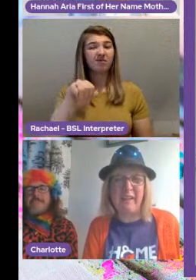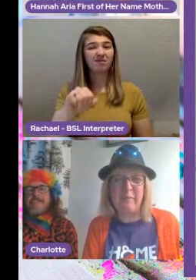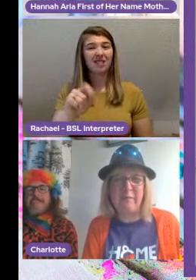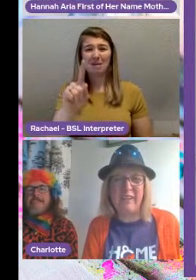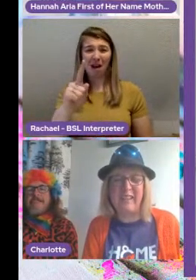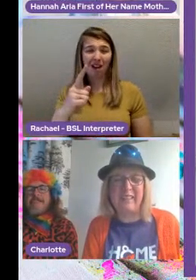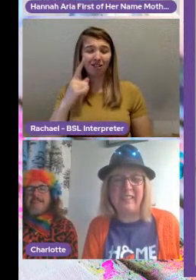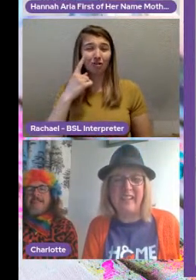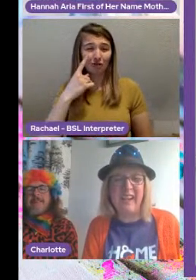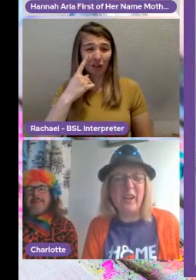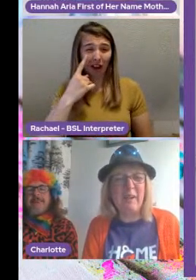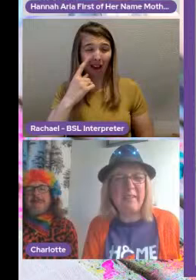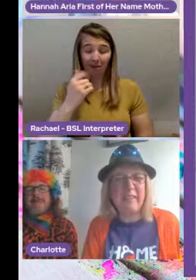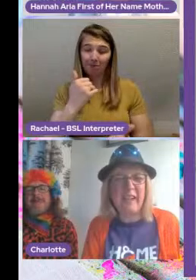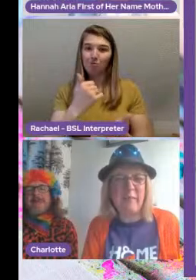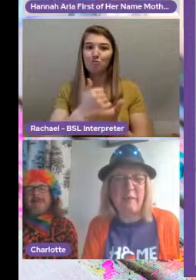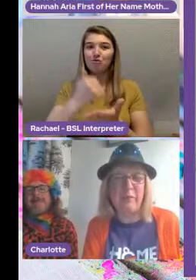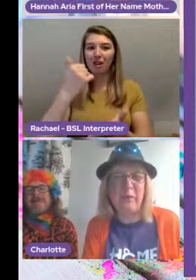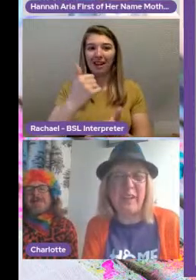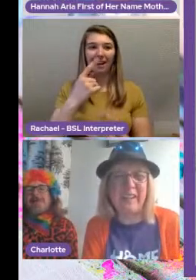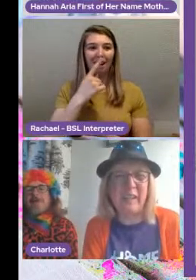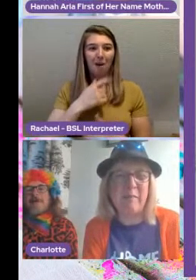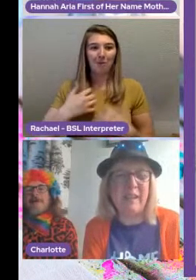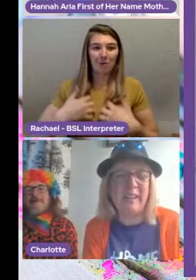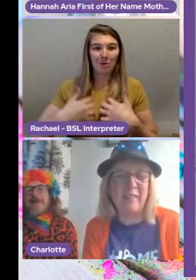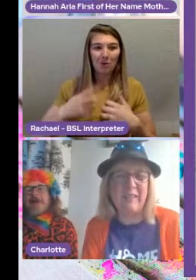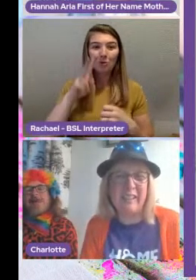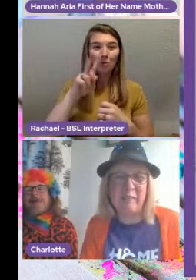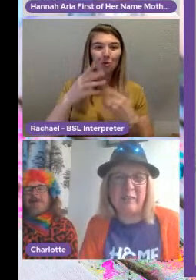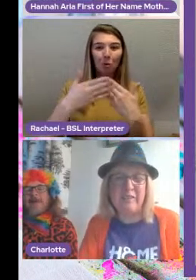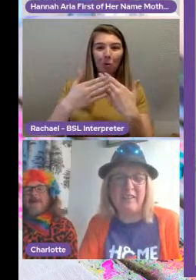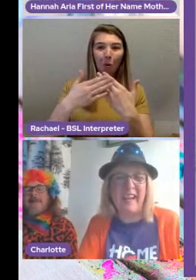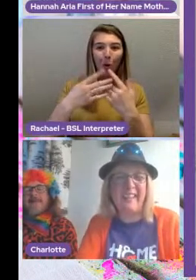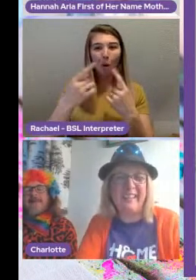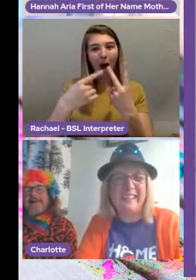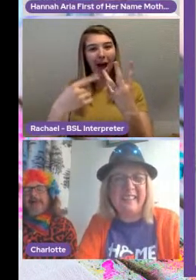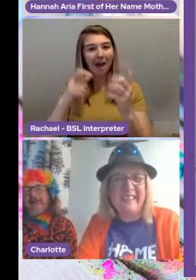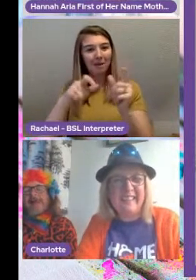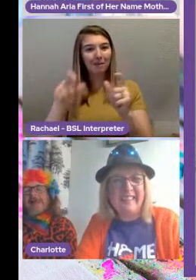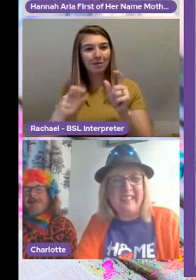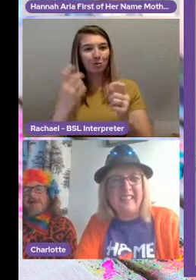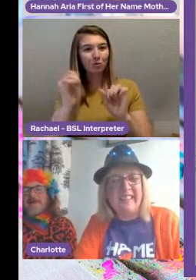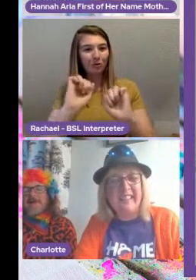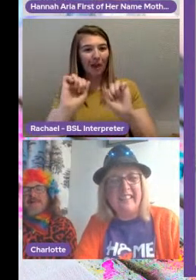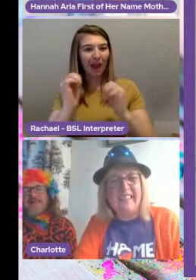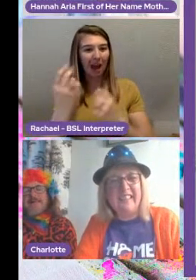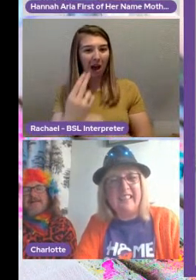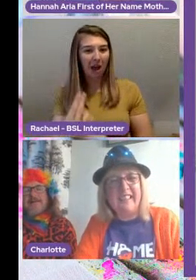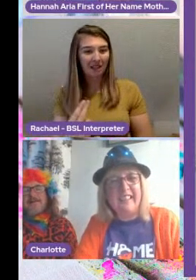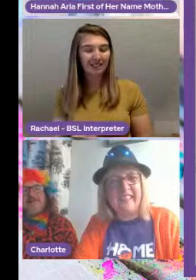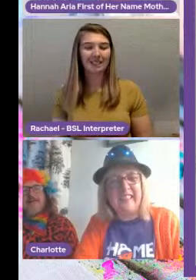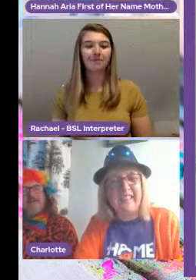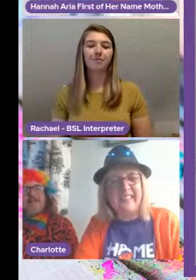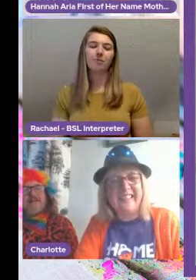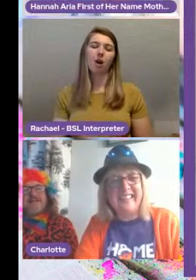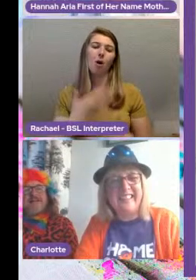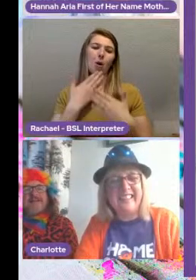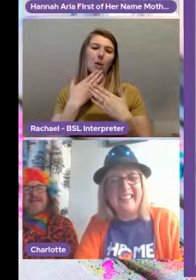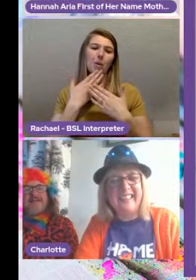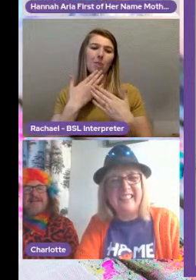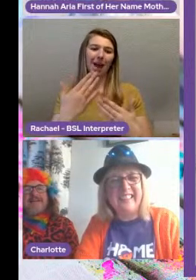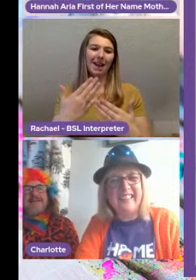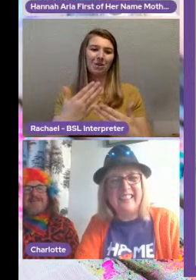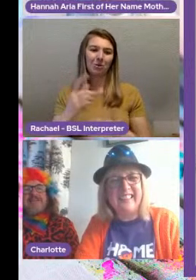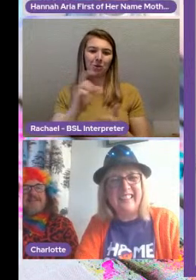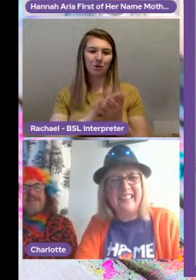Have a go. It's brilliant. I can't wait to see the other people's work in a minute. I'm really looking forward to that. Oh, great. Well, thank you again. Hopefully